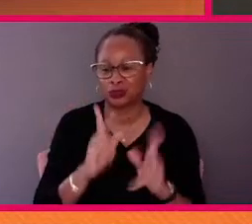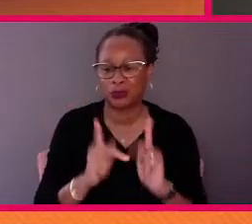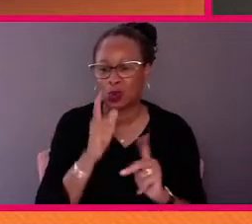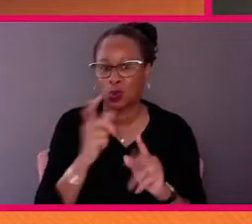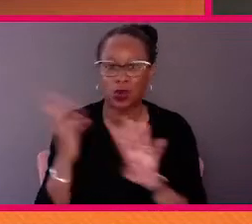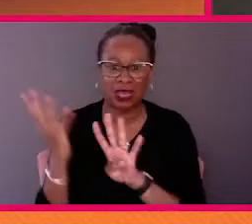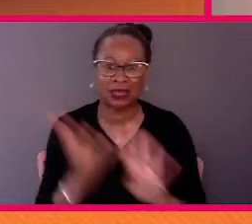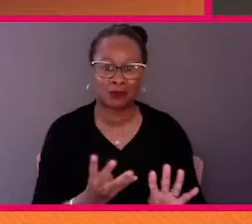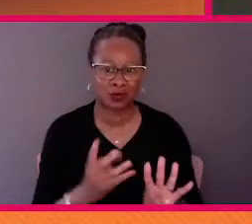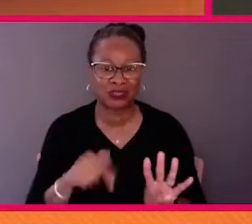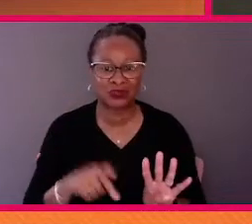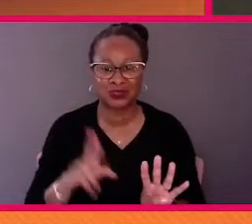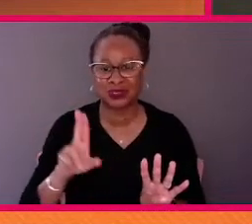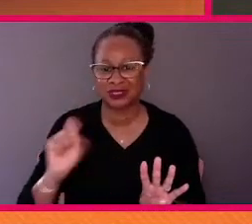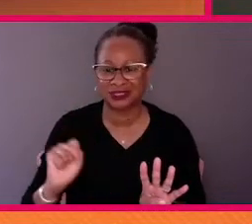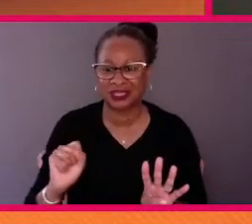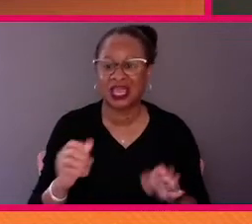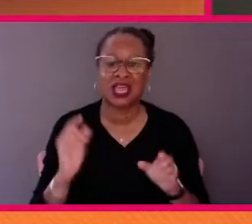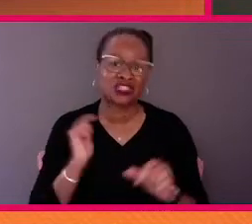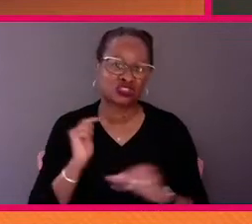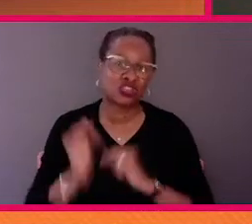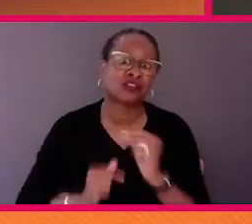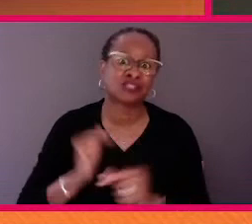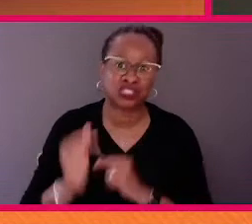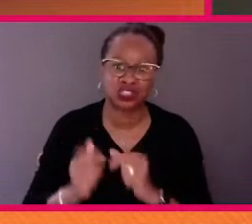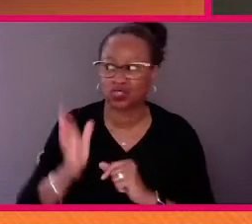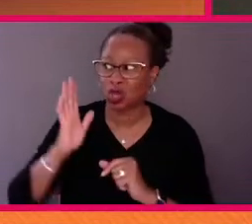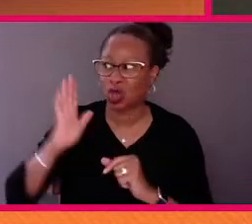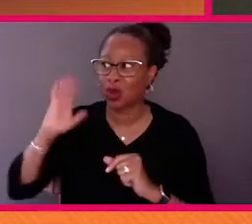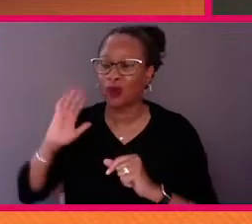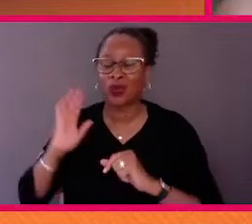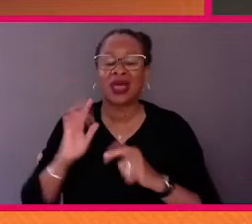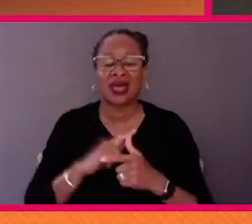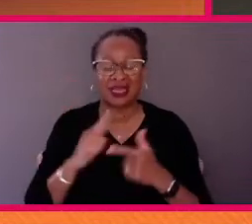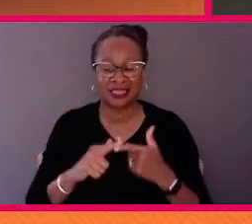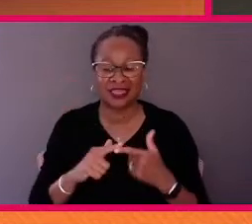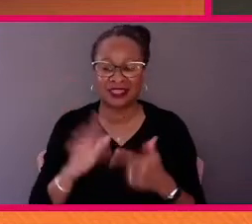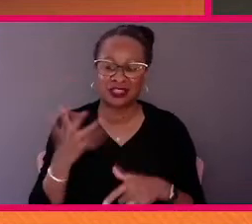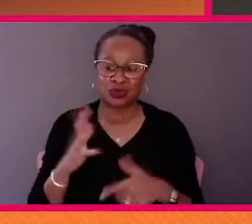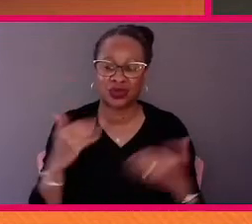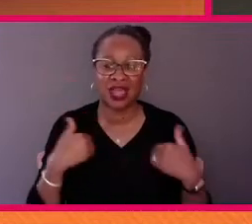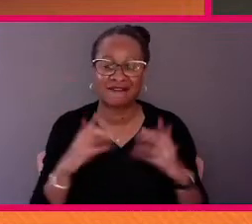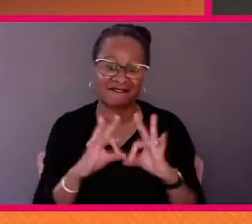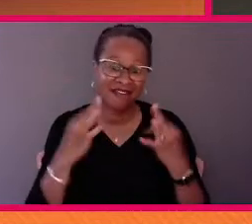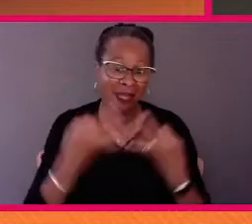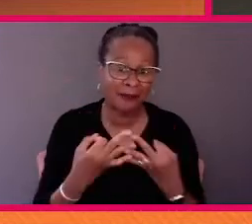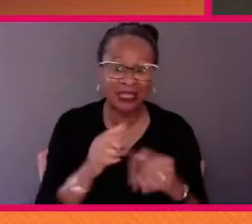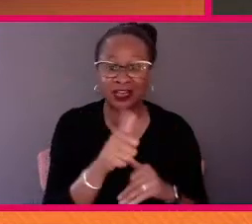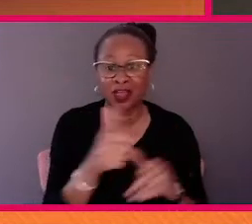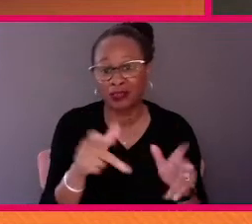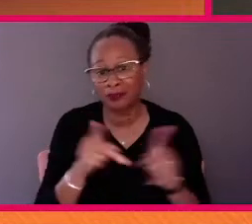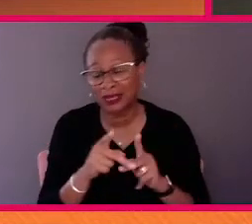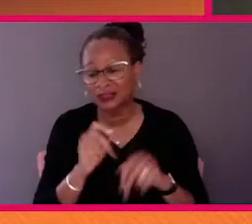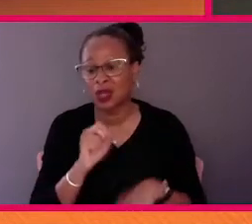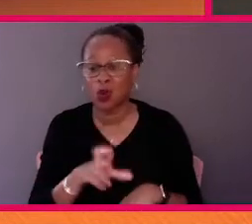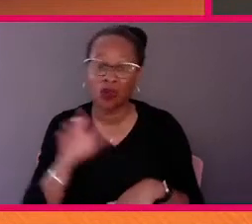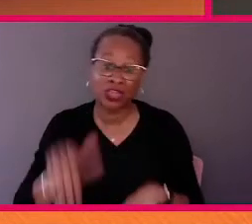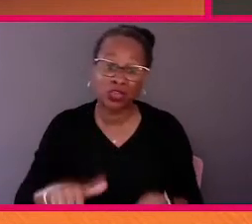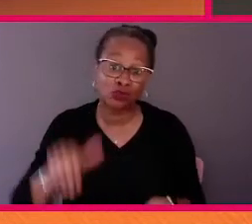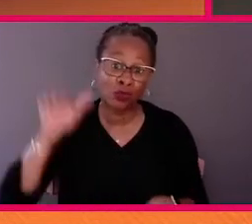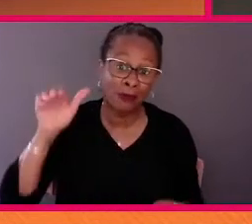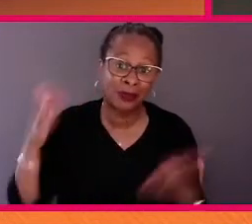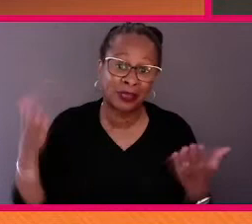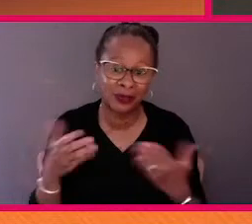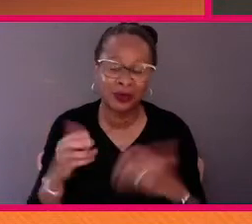here generations ago, and then they sort of have a family somewhere else, or they grew up here for a